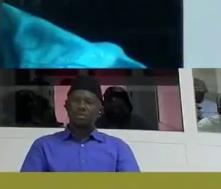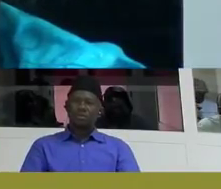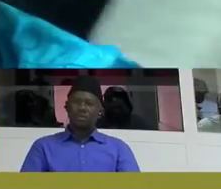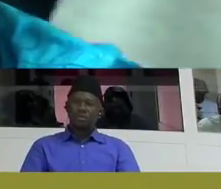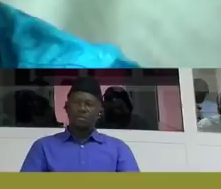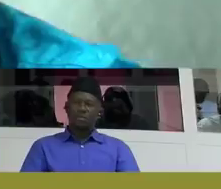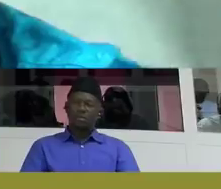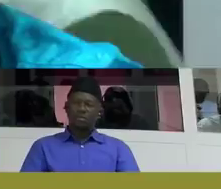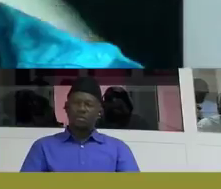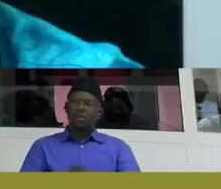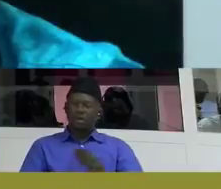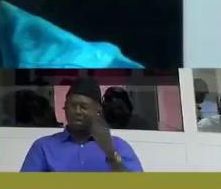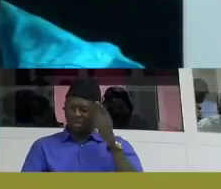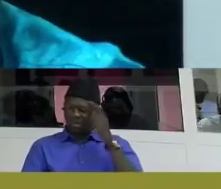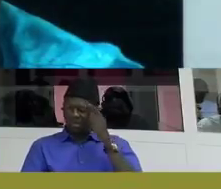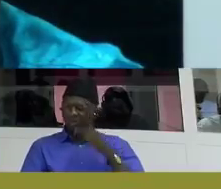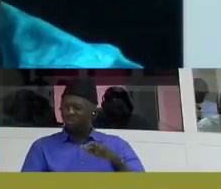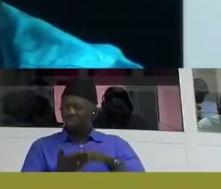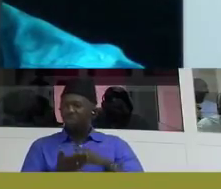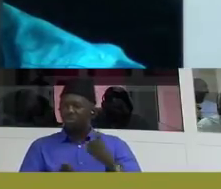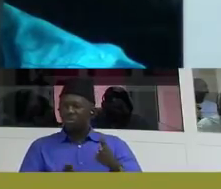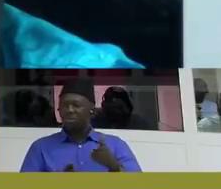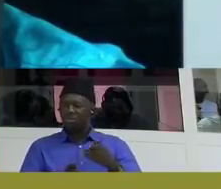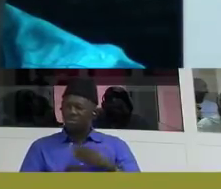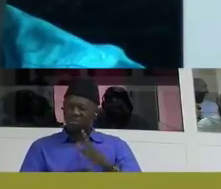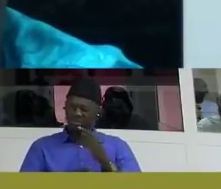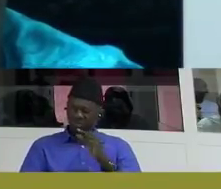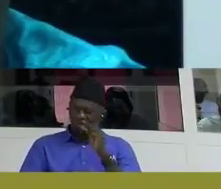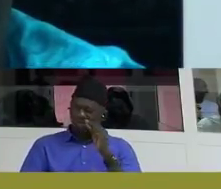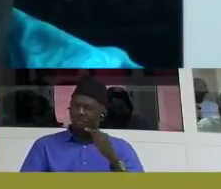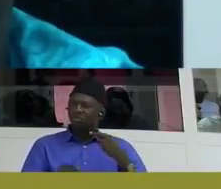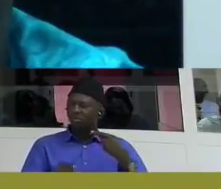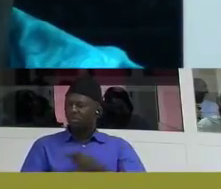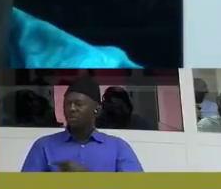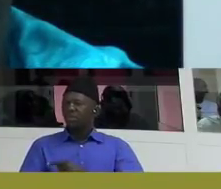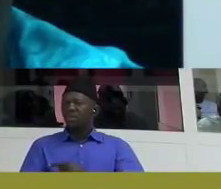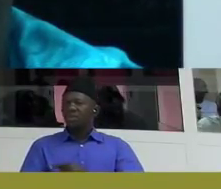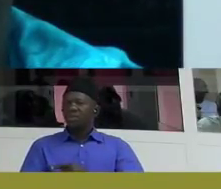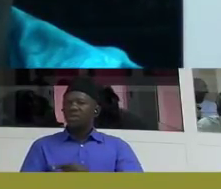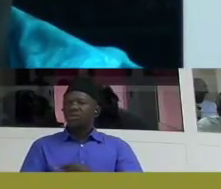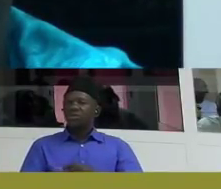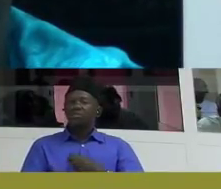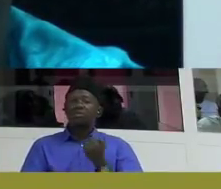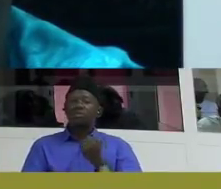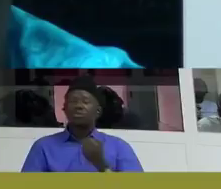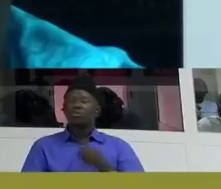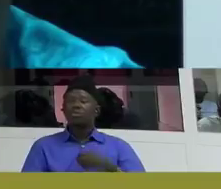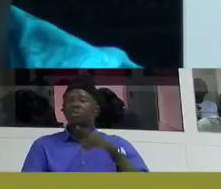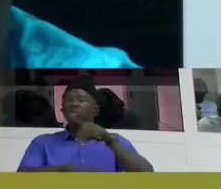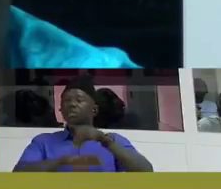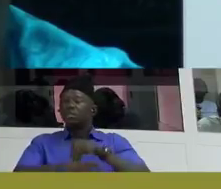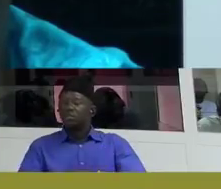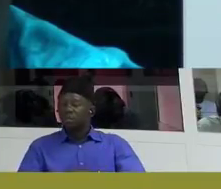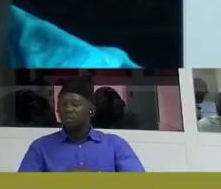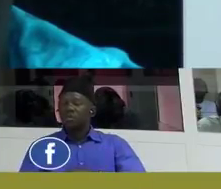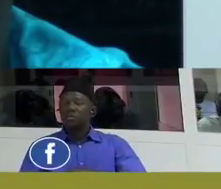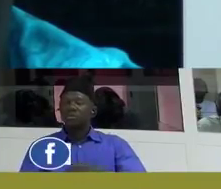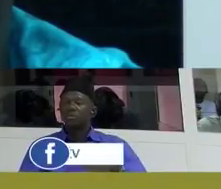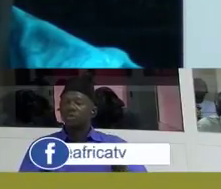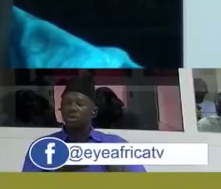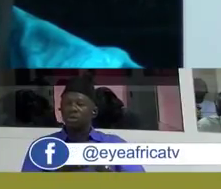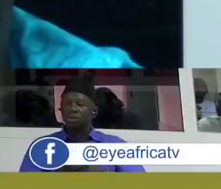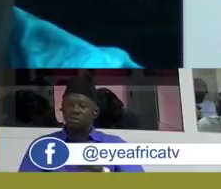that would be a bit of a mistake. It would depend on the religious